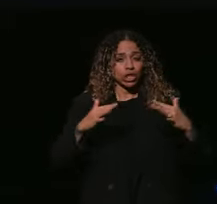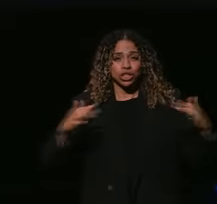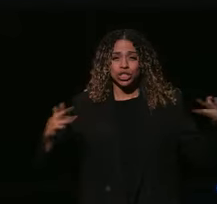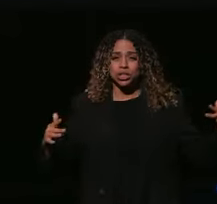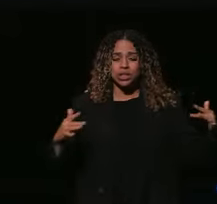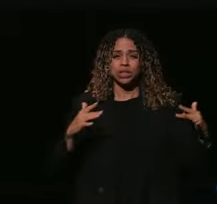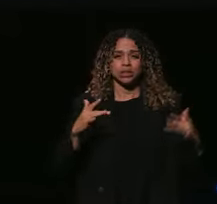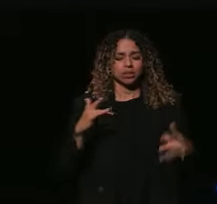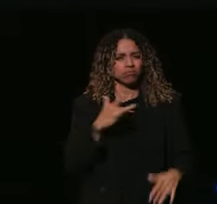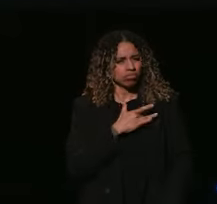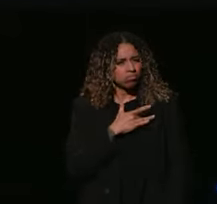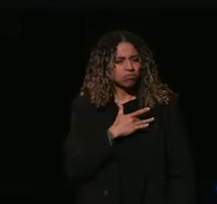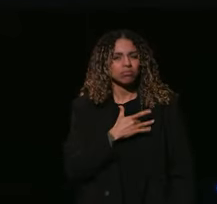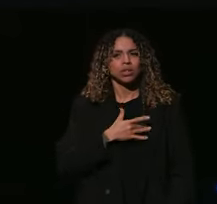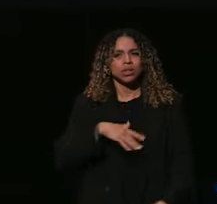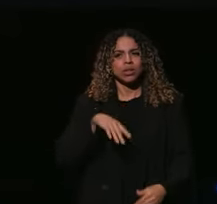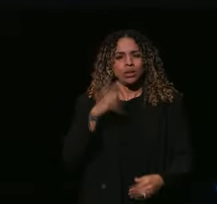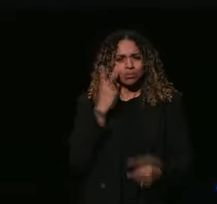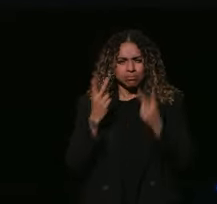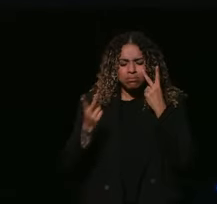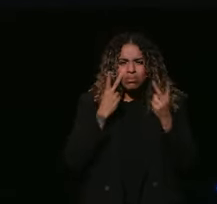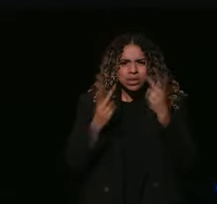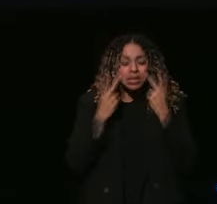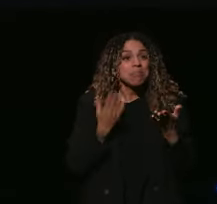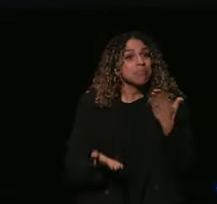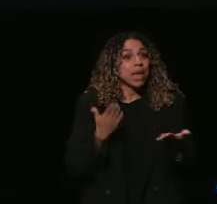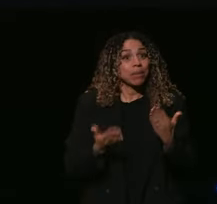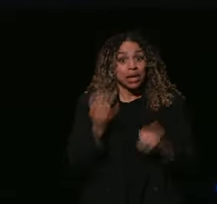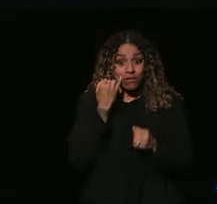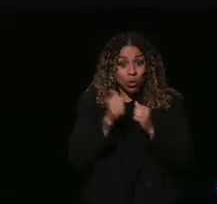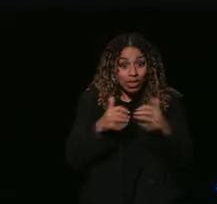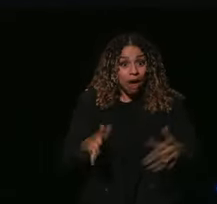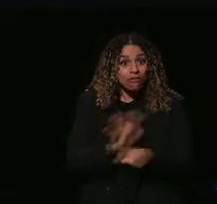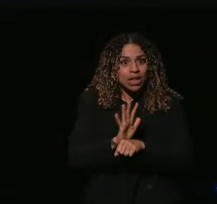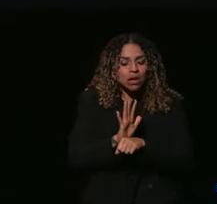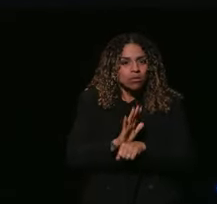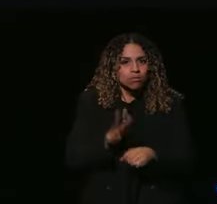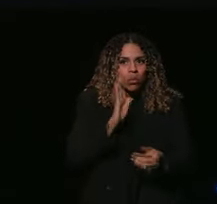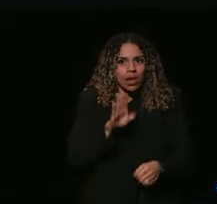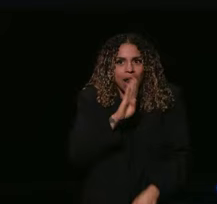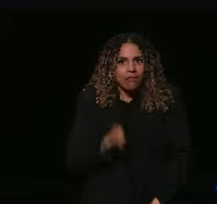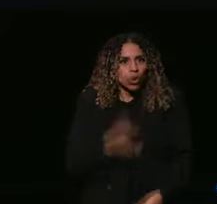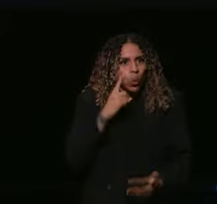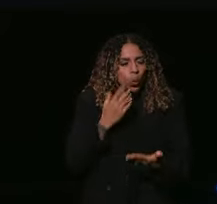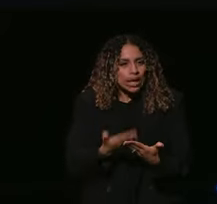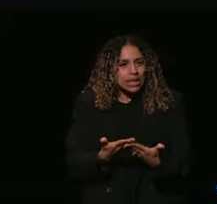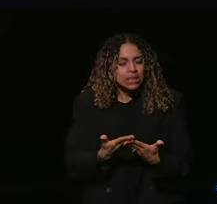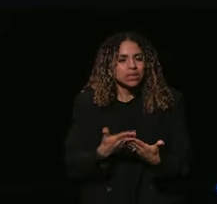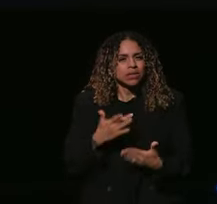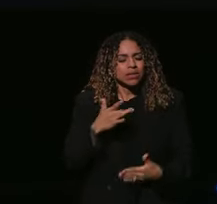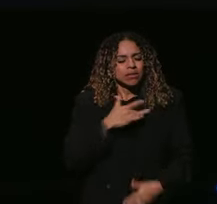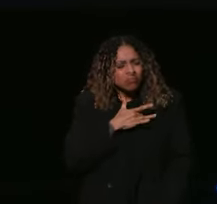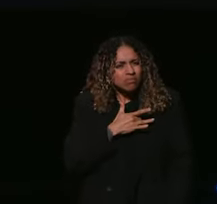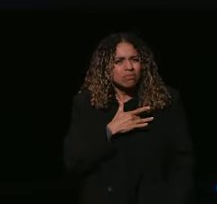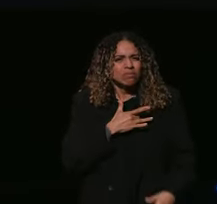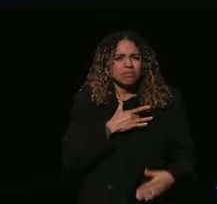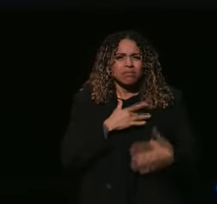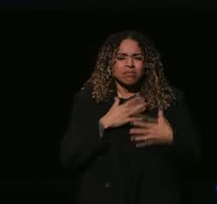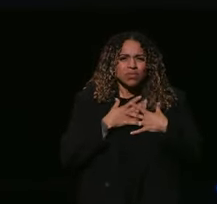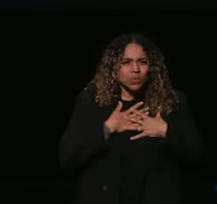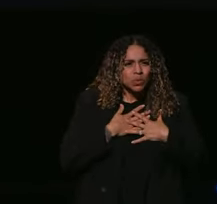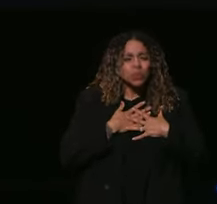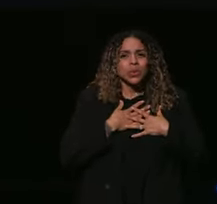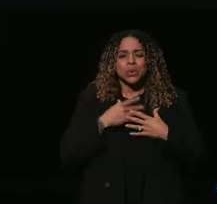to places that we may never have been able to witness. They wrench our hearts and bring us into the lives of people who are